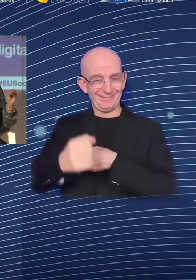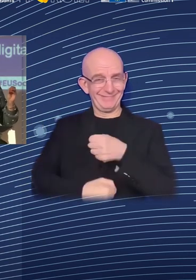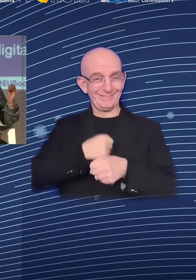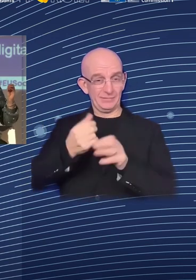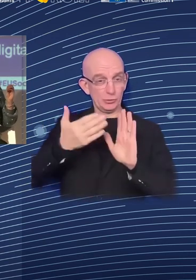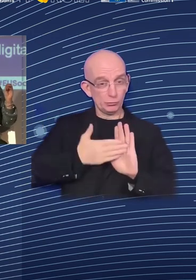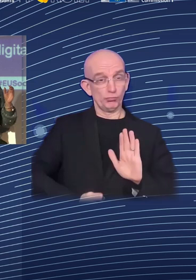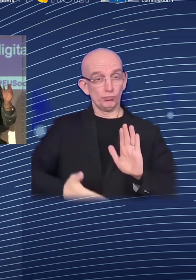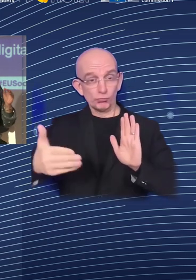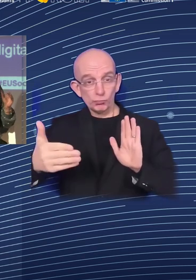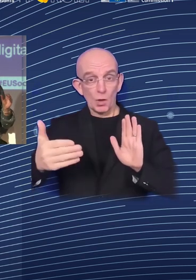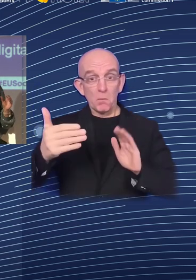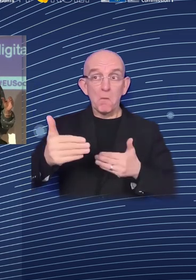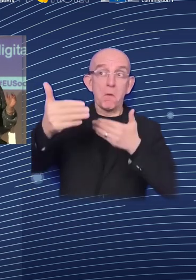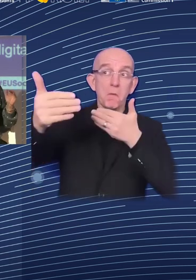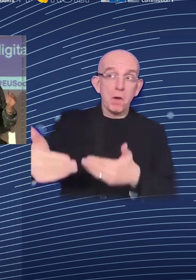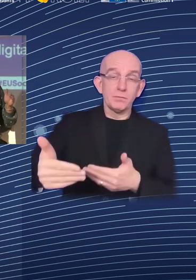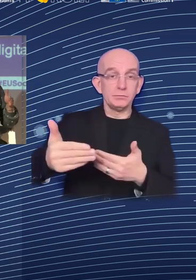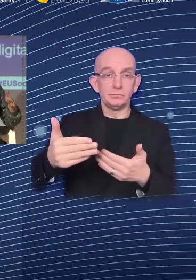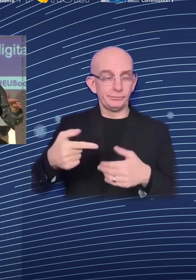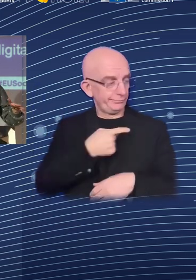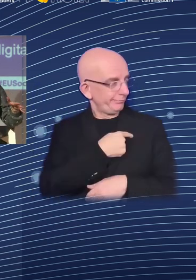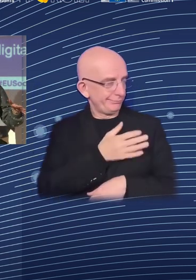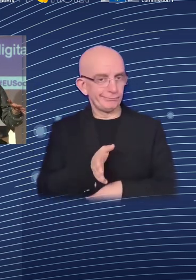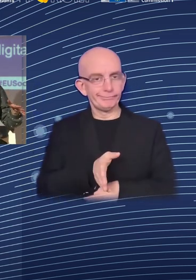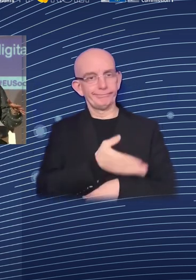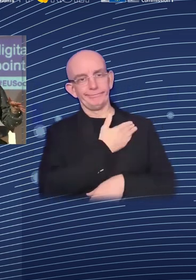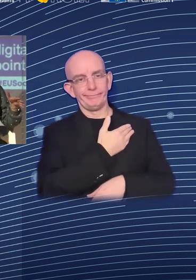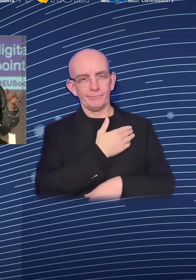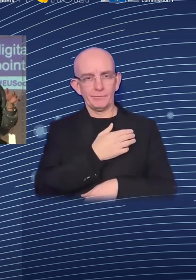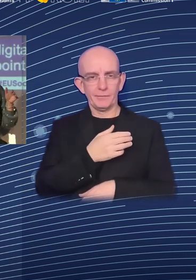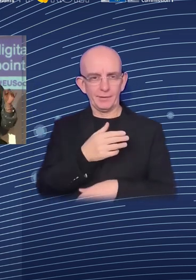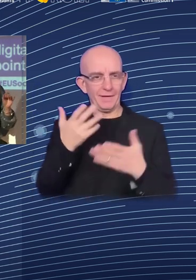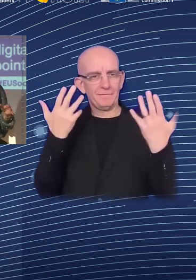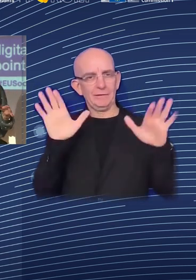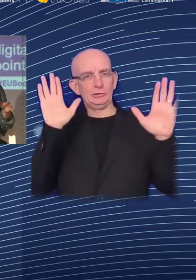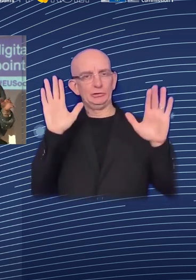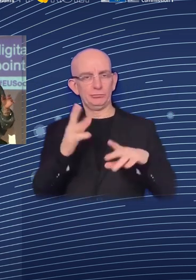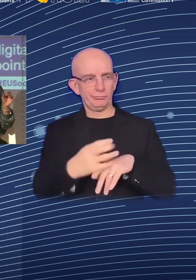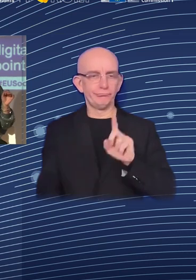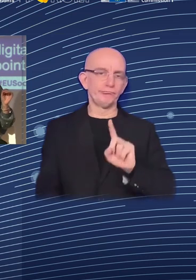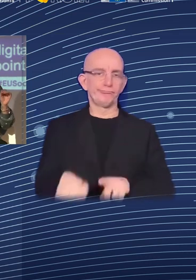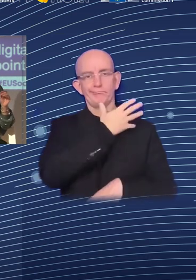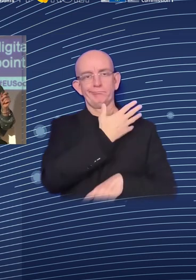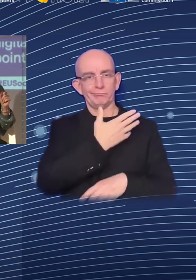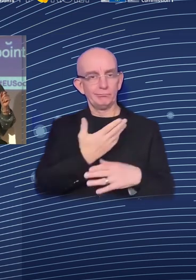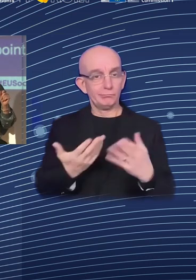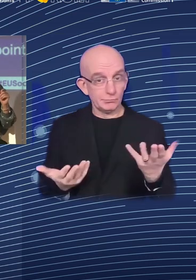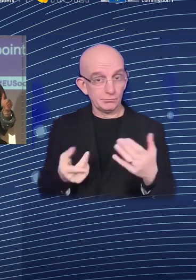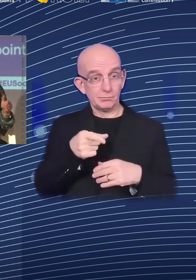say what are these principles, and they will guide our choices concerning curricula,